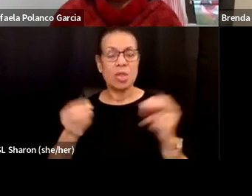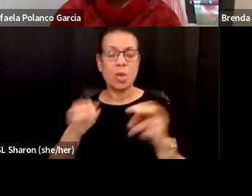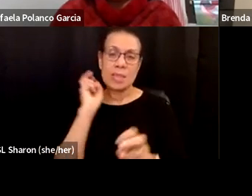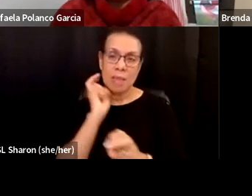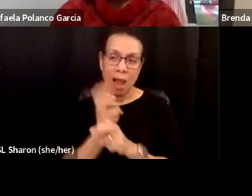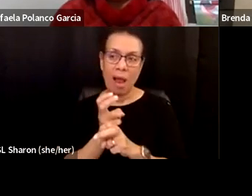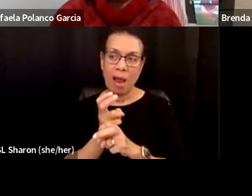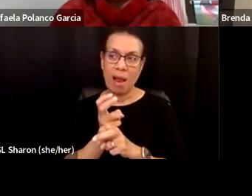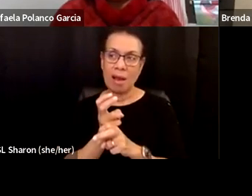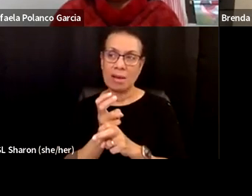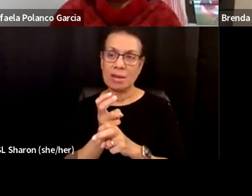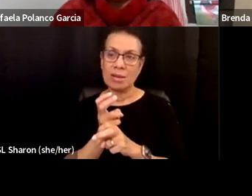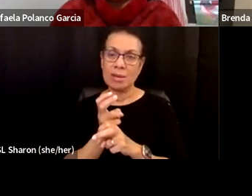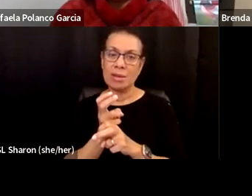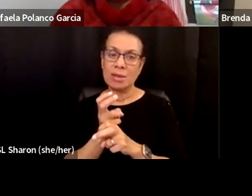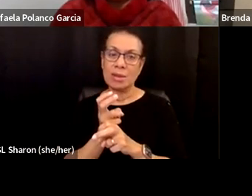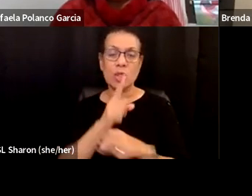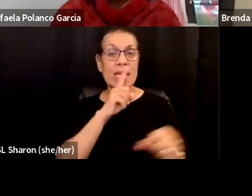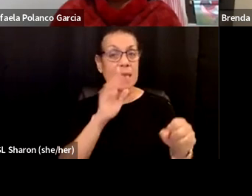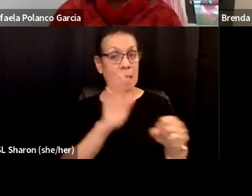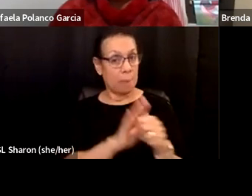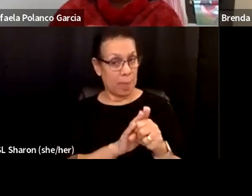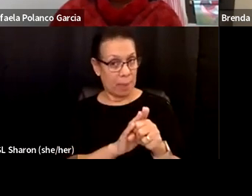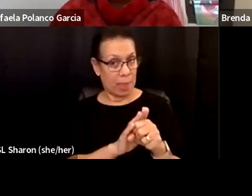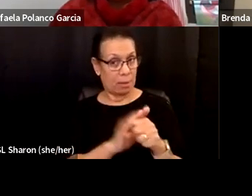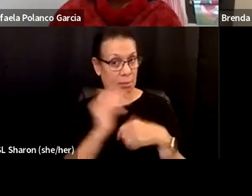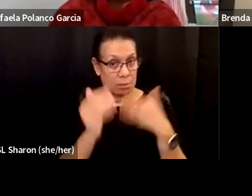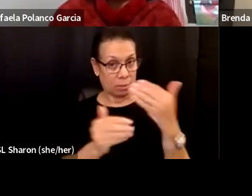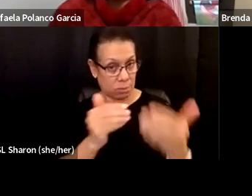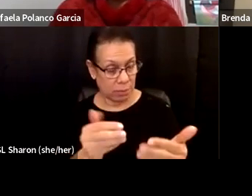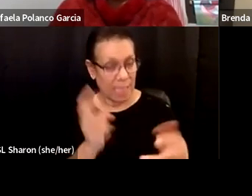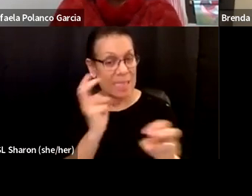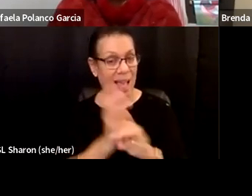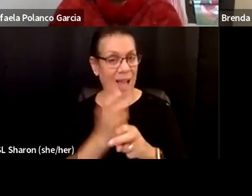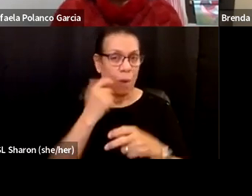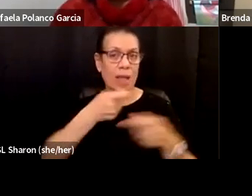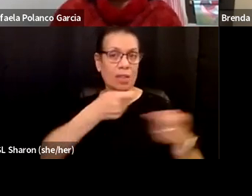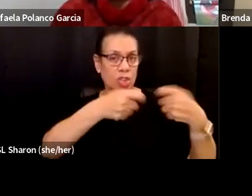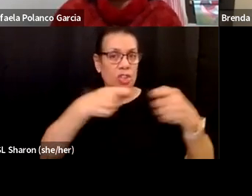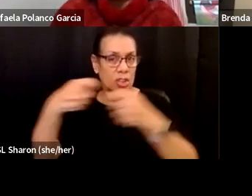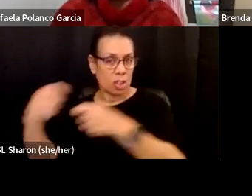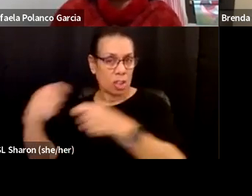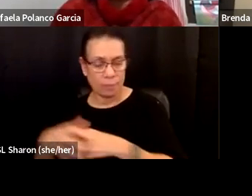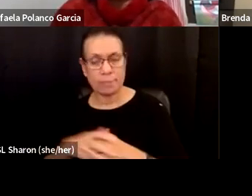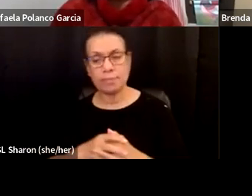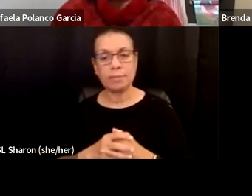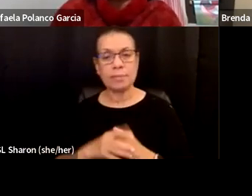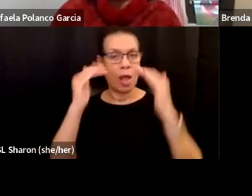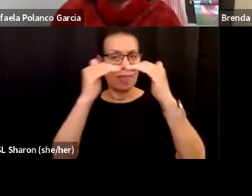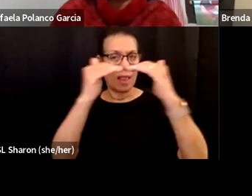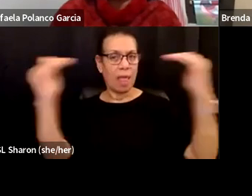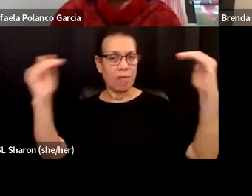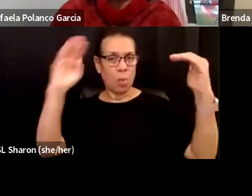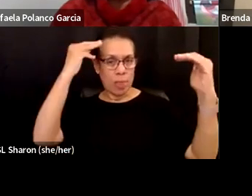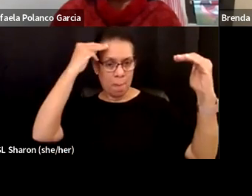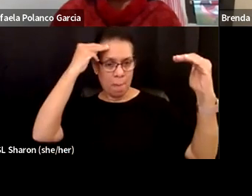to get the commitments up and going and the and the focus particularly at the mayoral level because you need